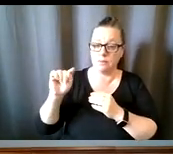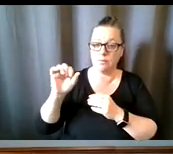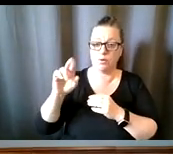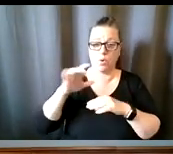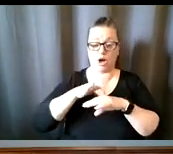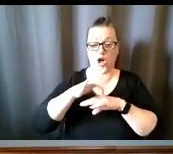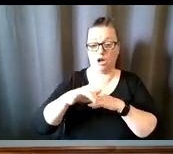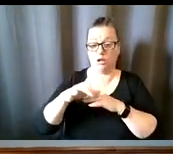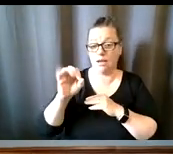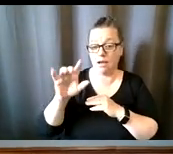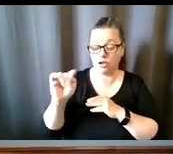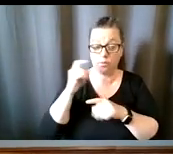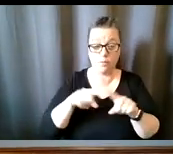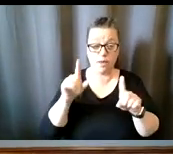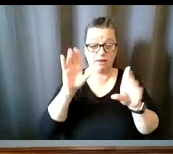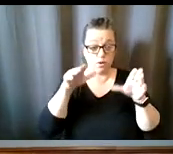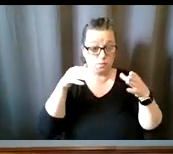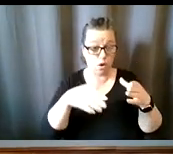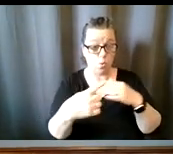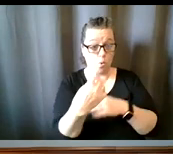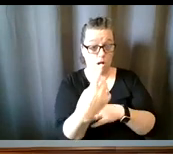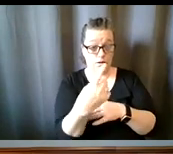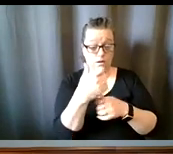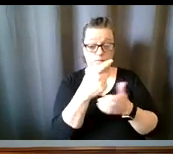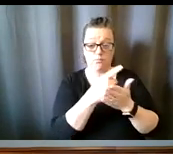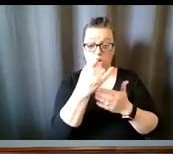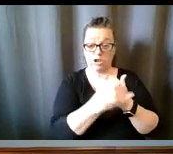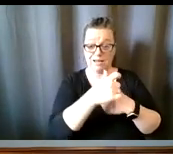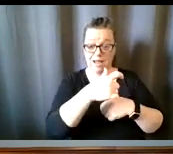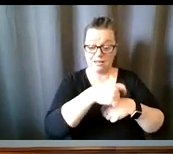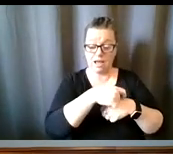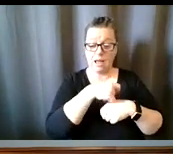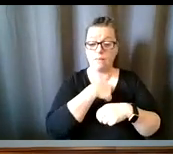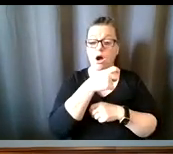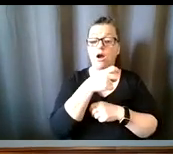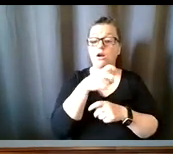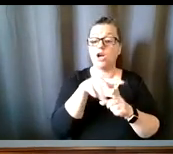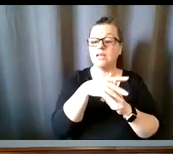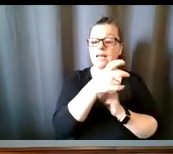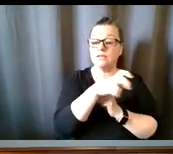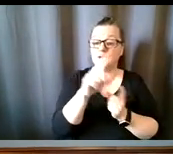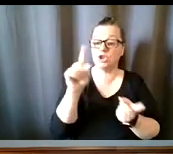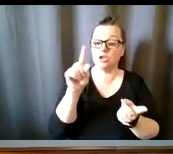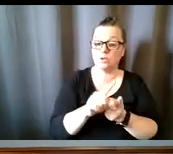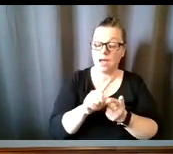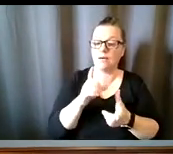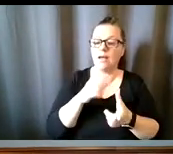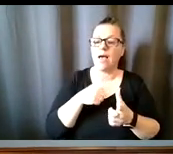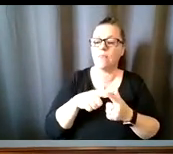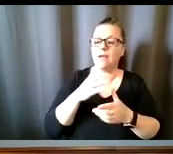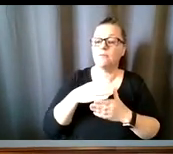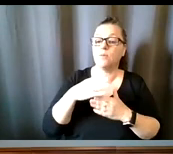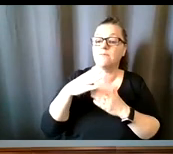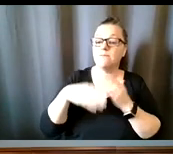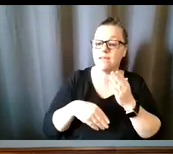But if we concentrate on one task at one project at a time, our context switching actually goes down and we actually end up finishing